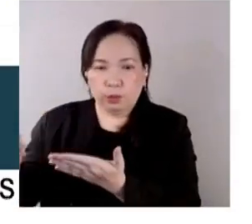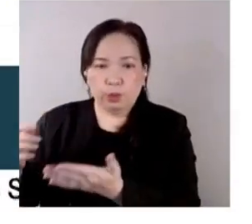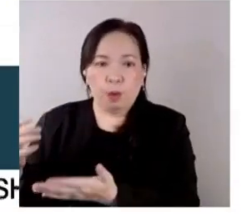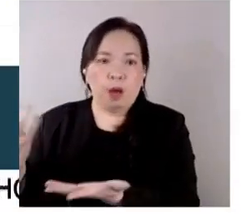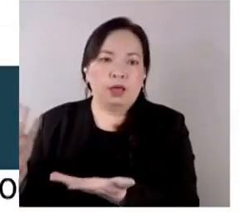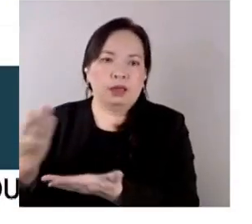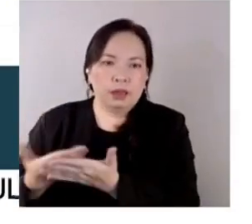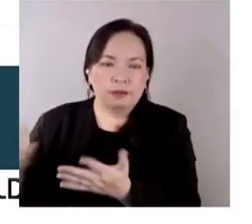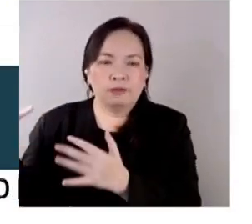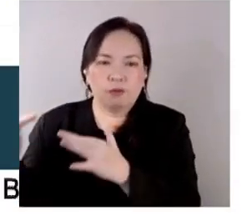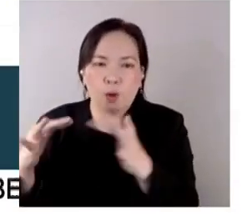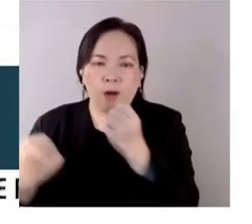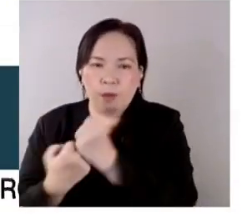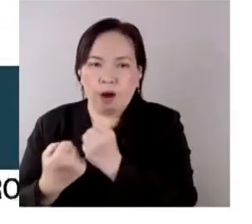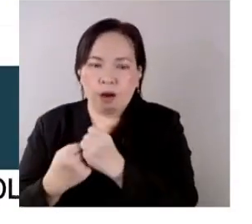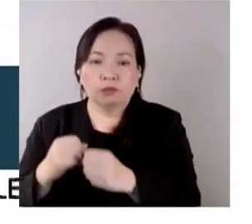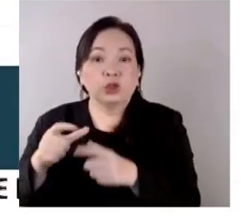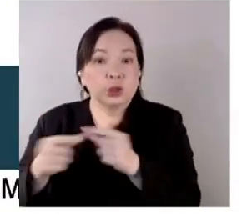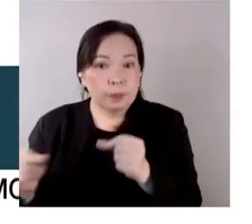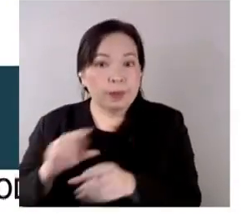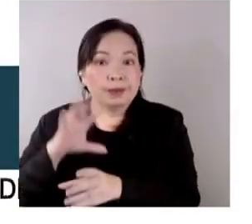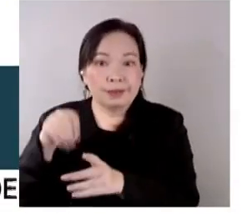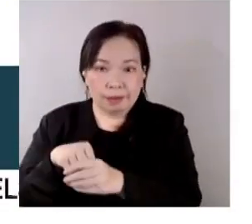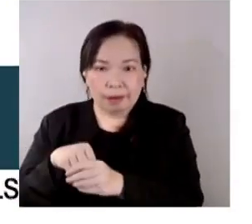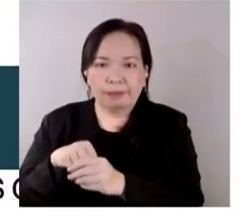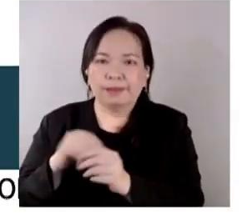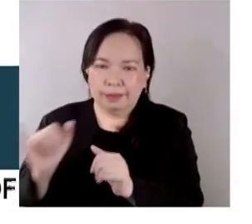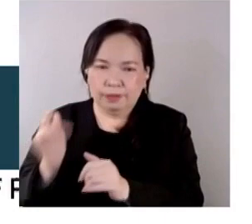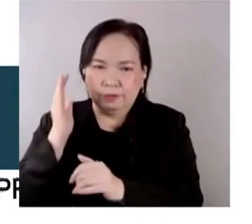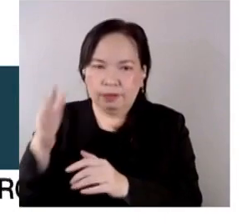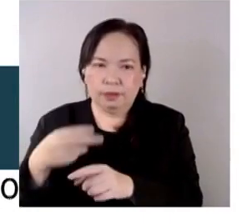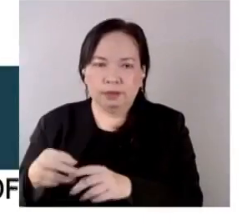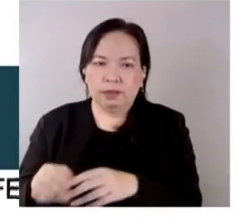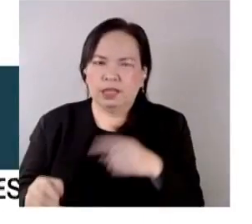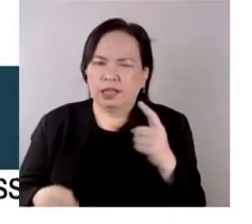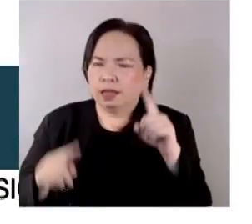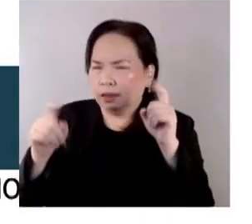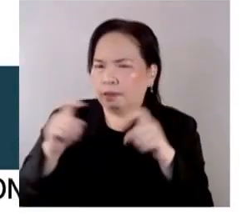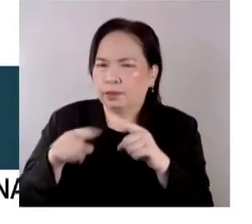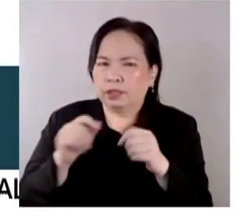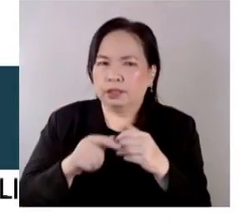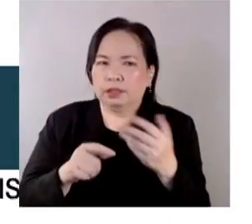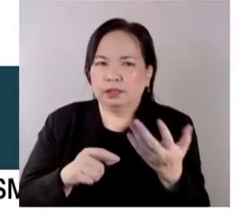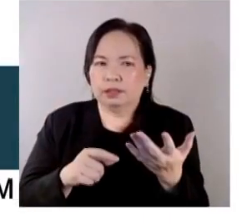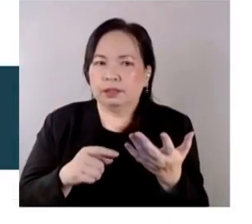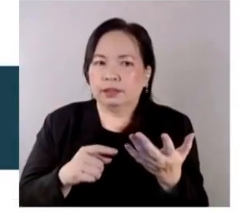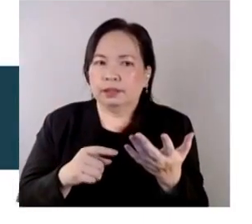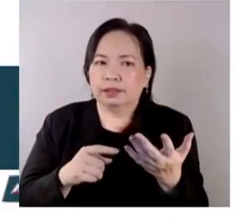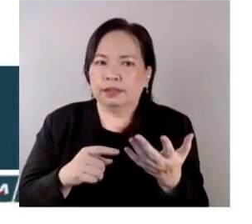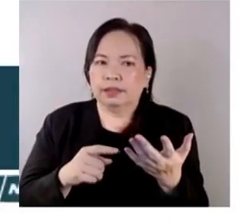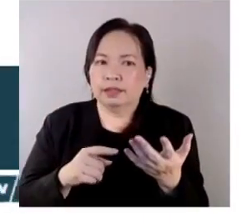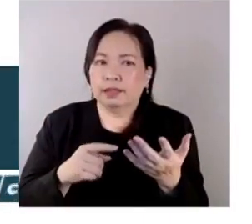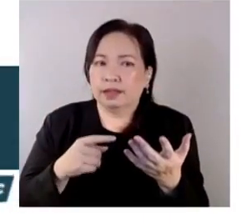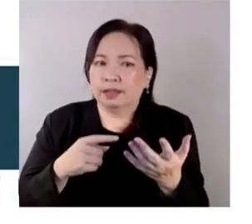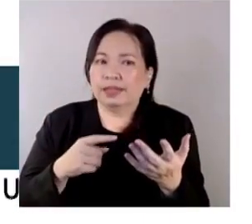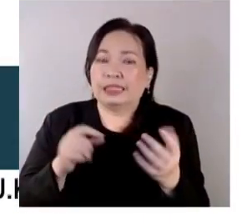later. And finally, on this topic, is this enough to undo the inaction that has happened in the past 6 years?